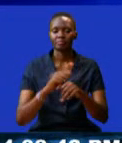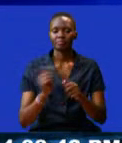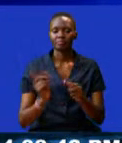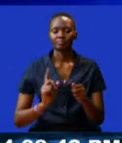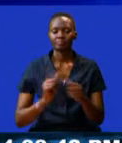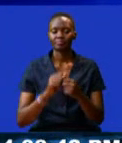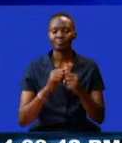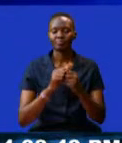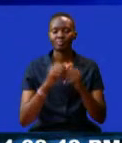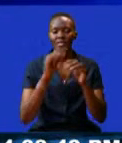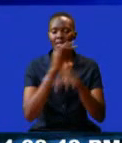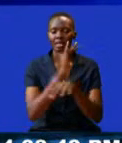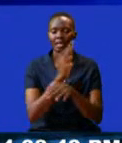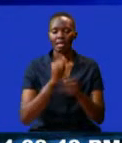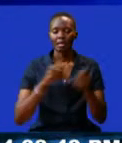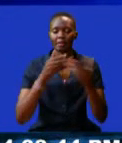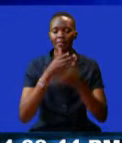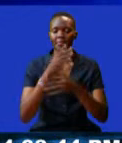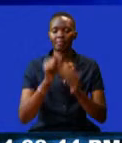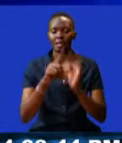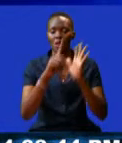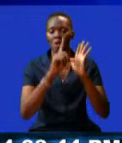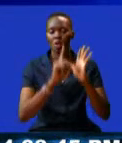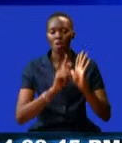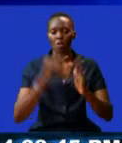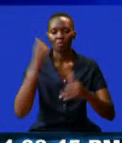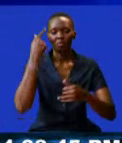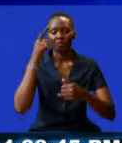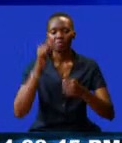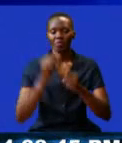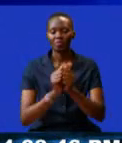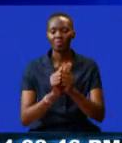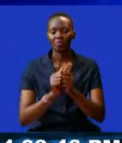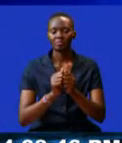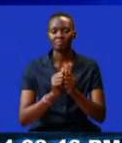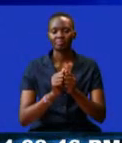okal chik matayo weche kata masiche mamuoch apoya kendo ne